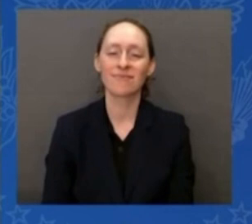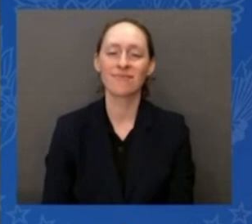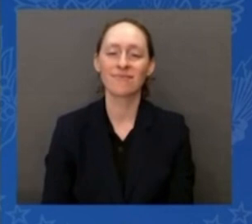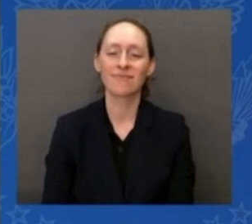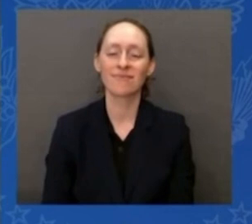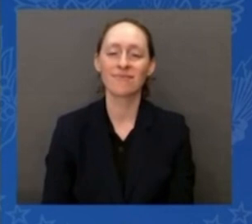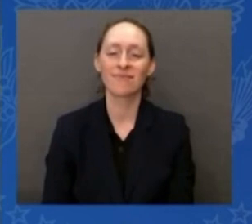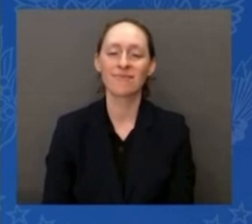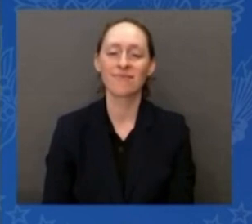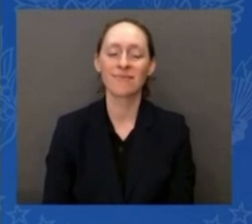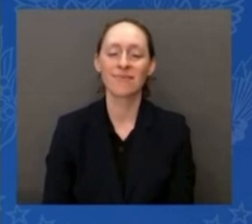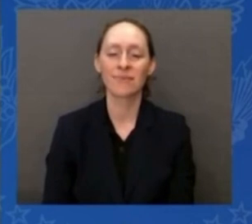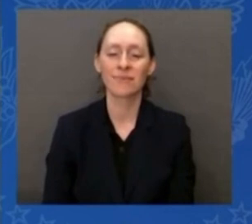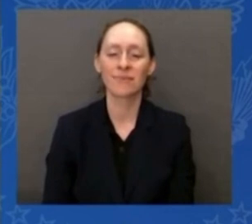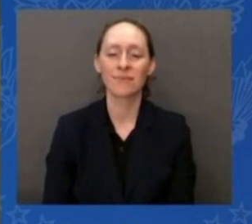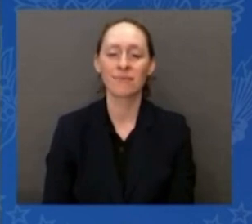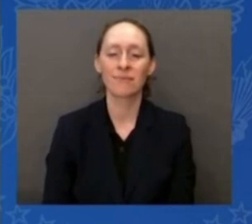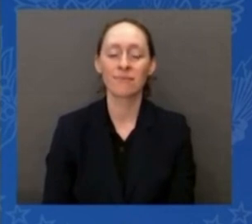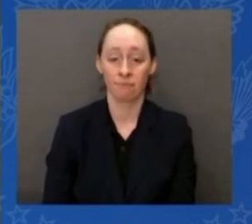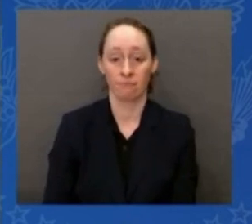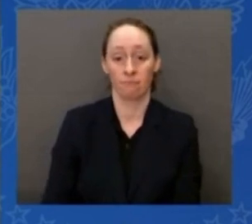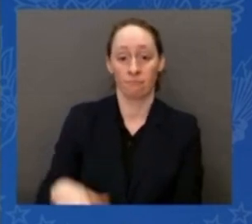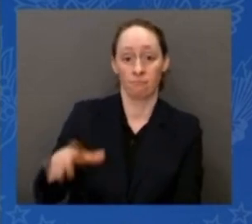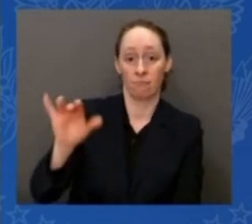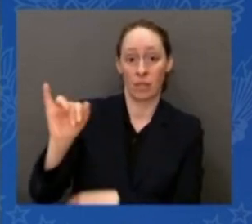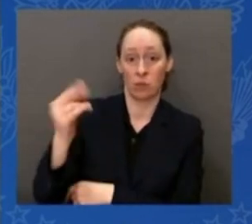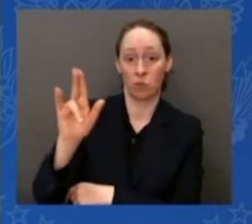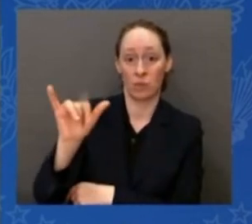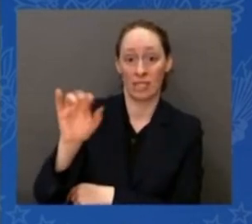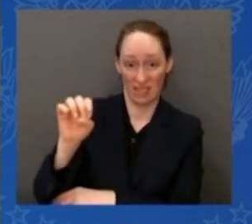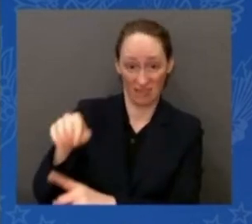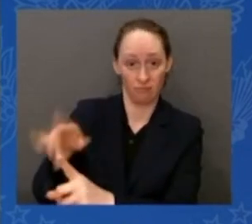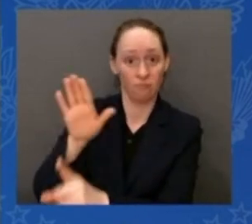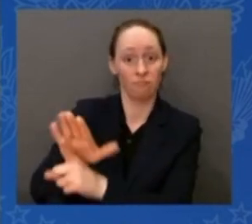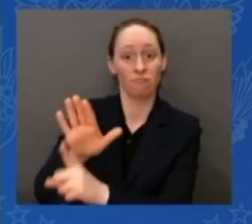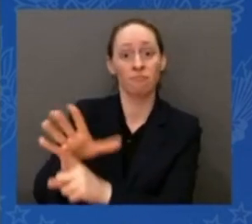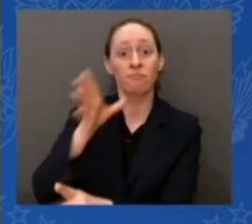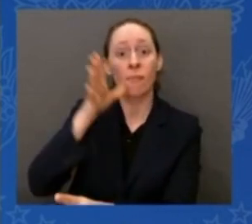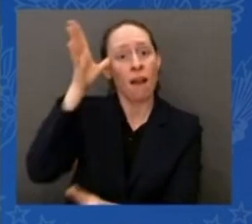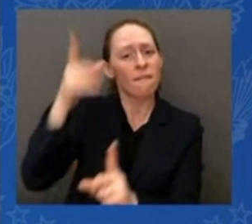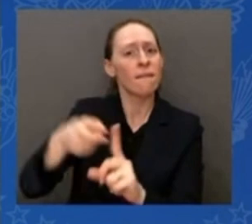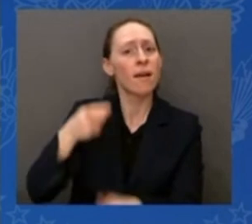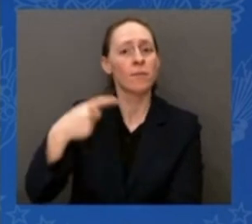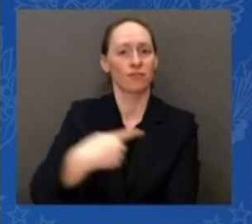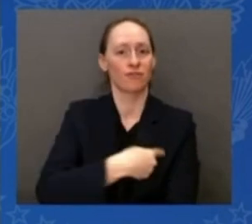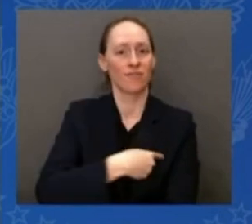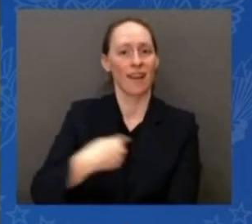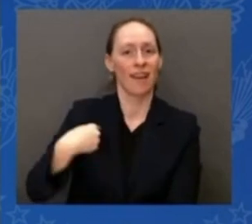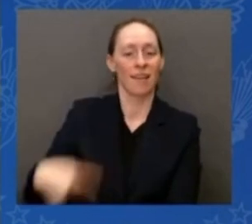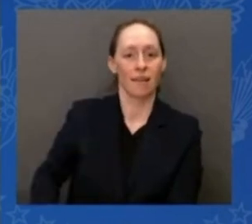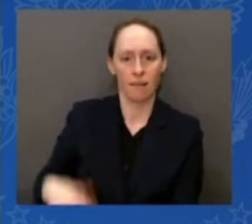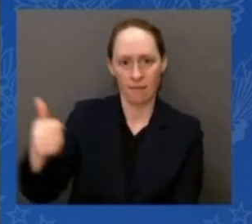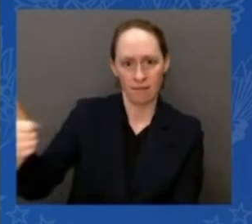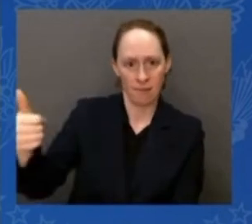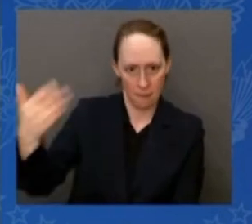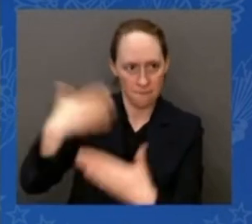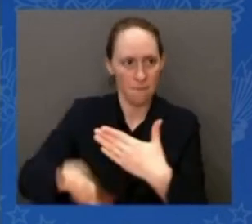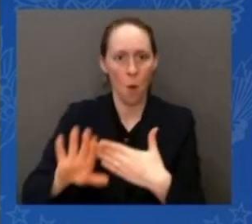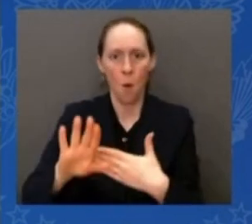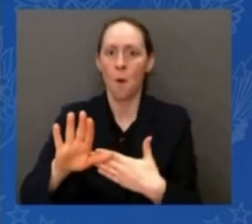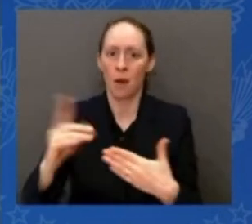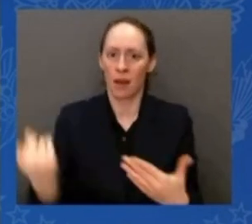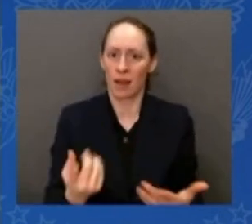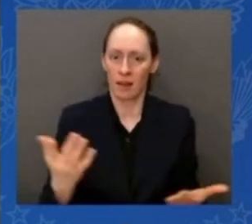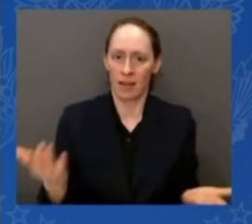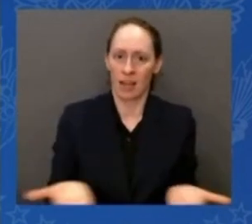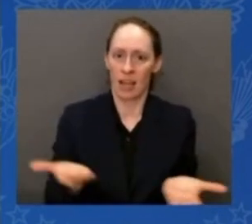Her mom was a union worker, and her dad was a small business owner. She went to law school, served the people of California. Julie is the American